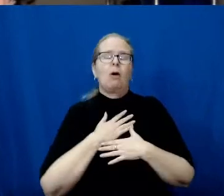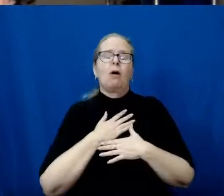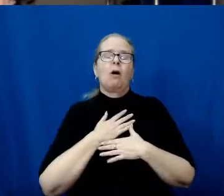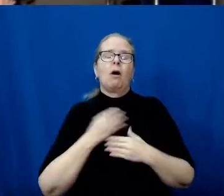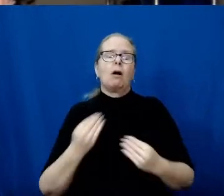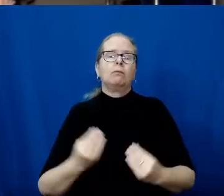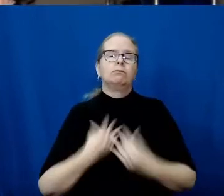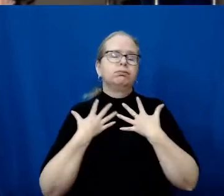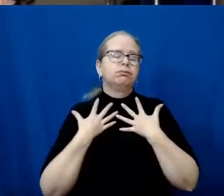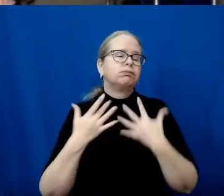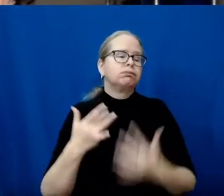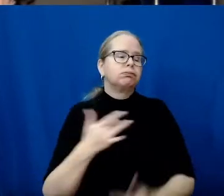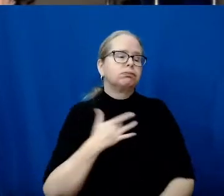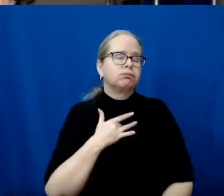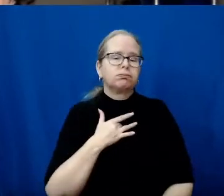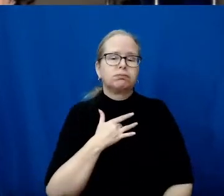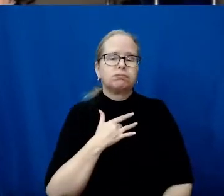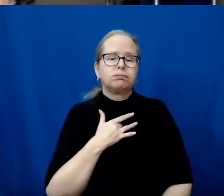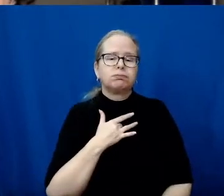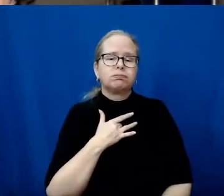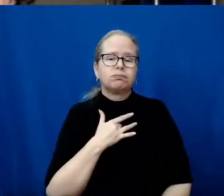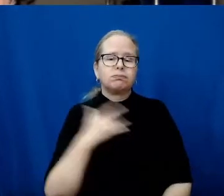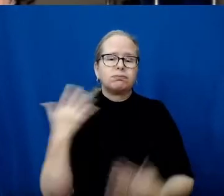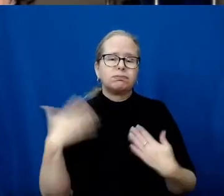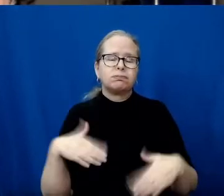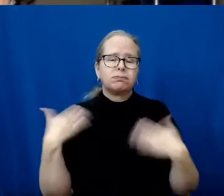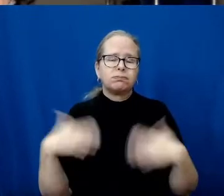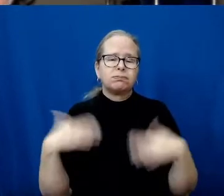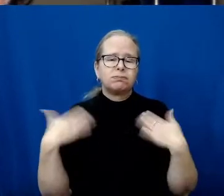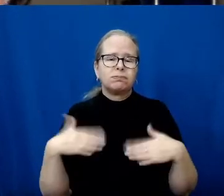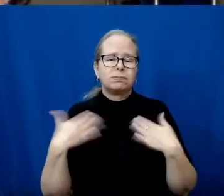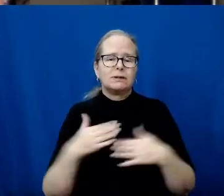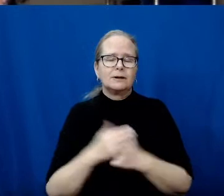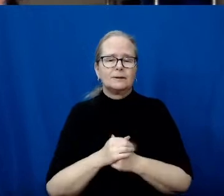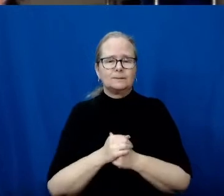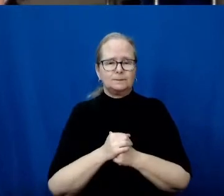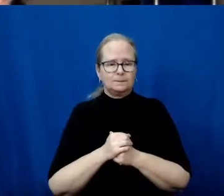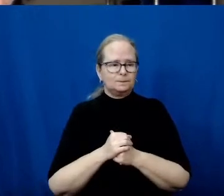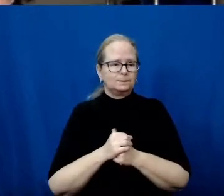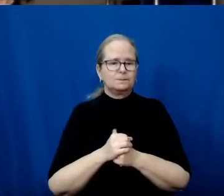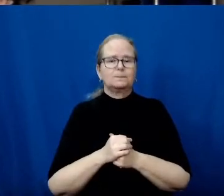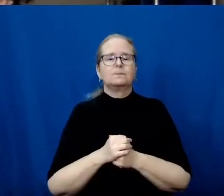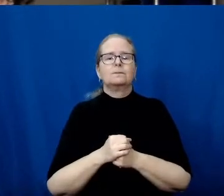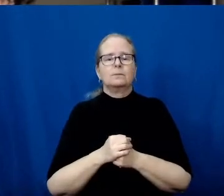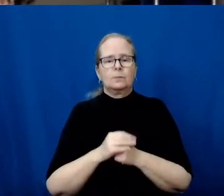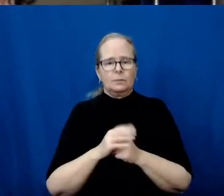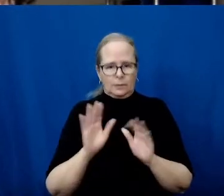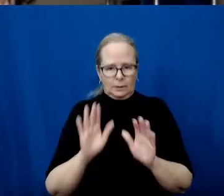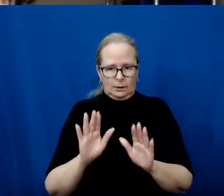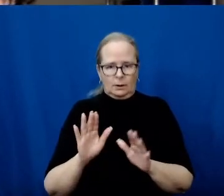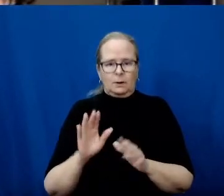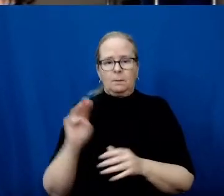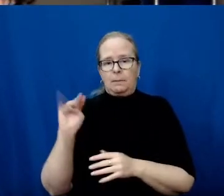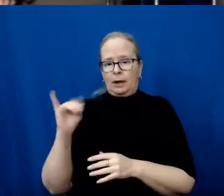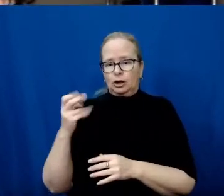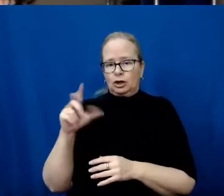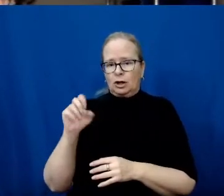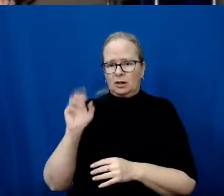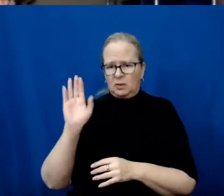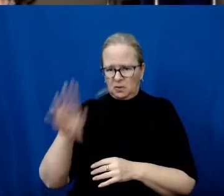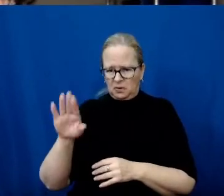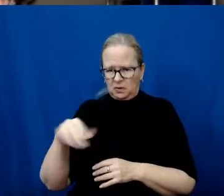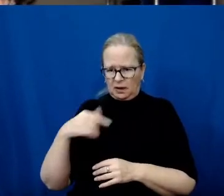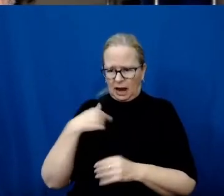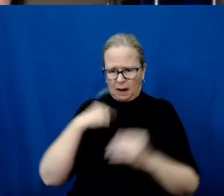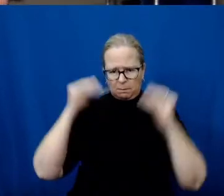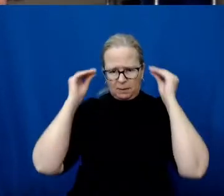the introduction as a professor. That would be an insult to academia, so I was never a professor. And although I do lecture at